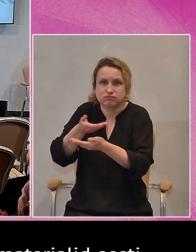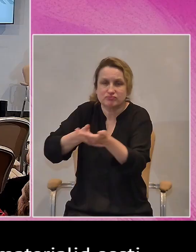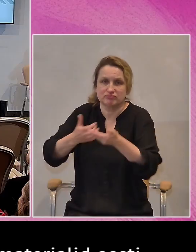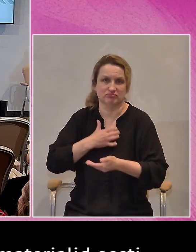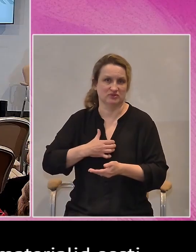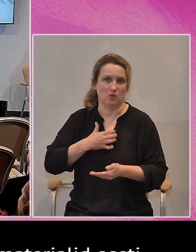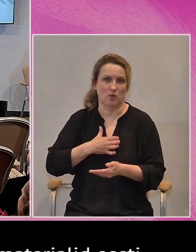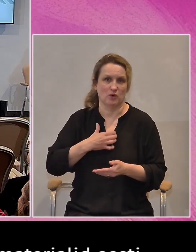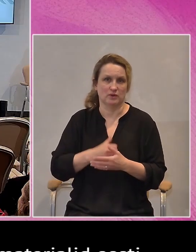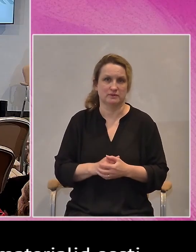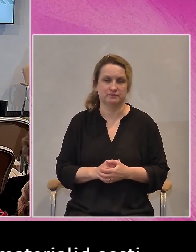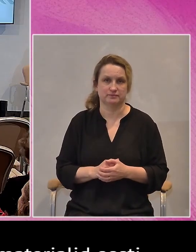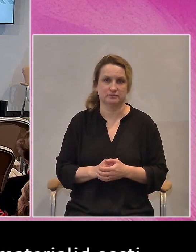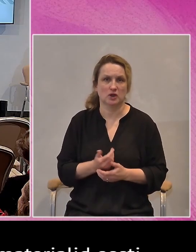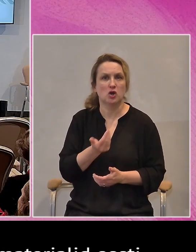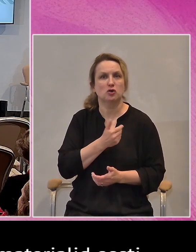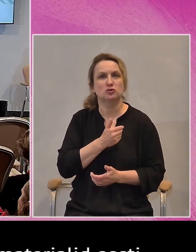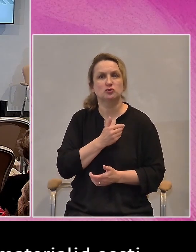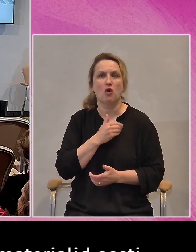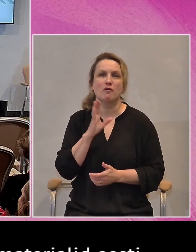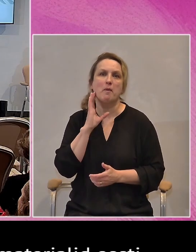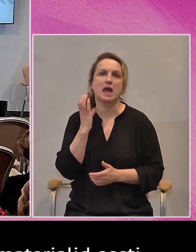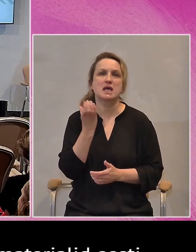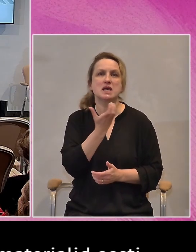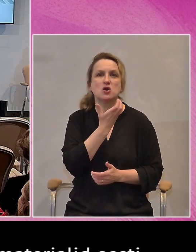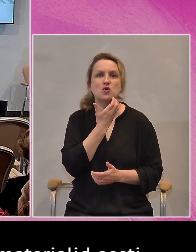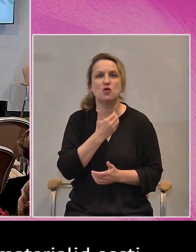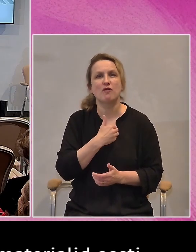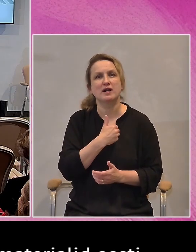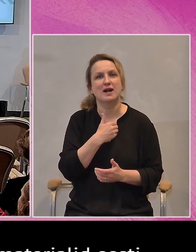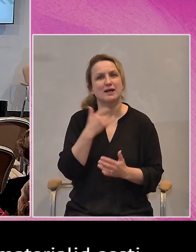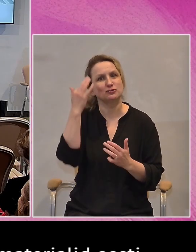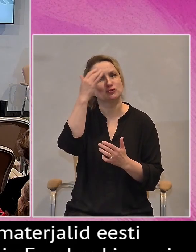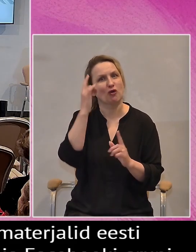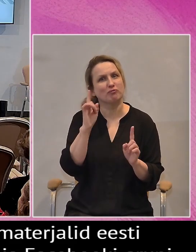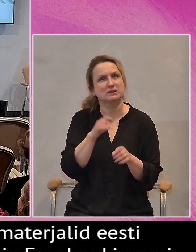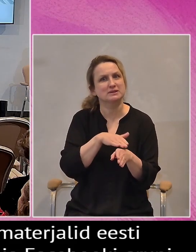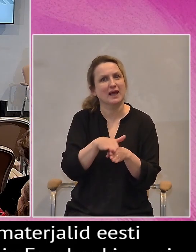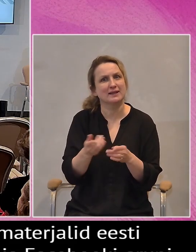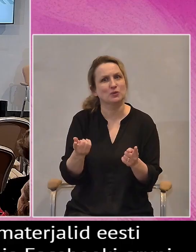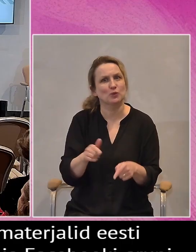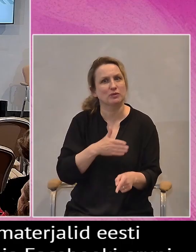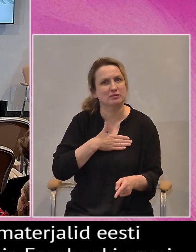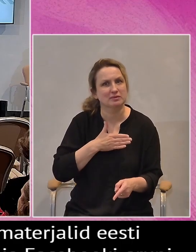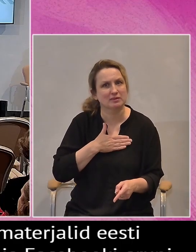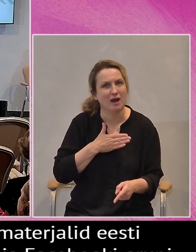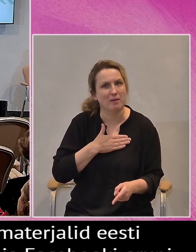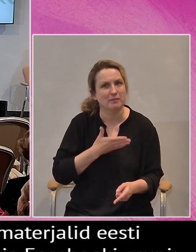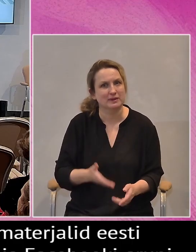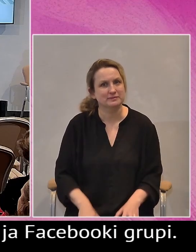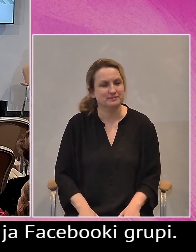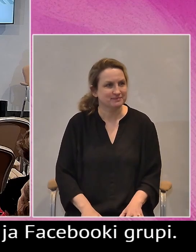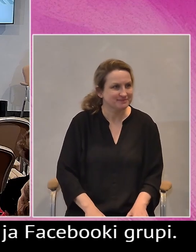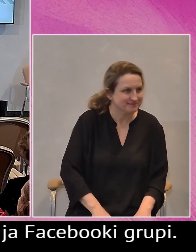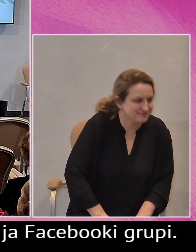why I started the Facebook group. If the association could ask something from the Santa, so what is